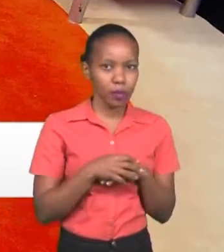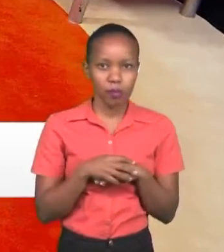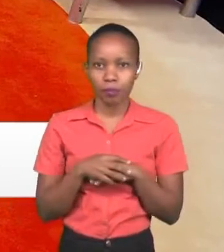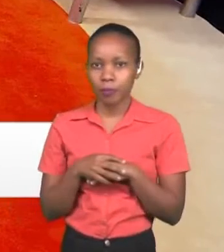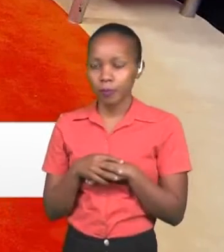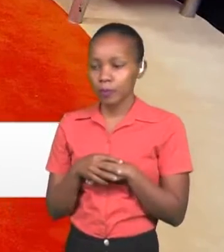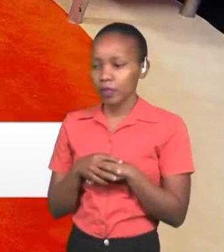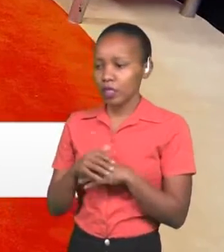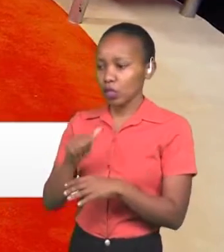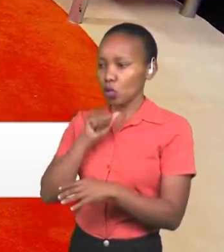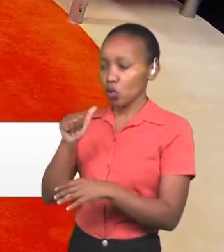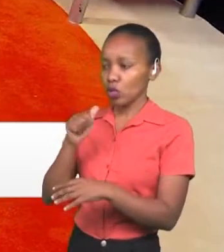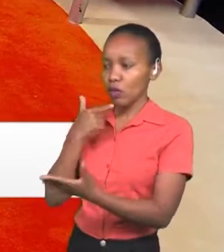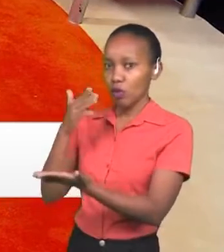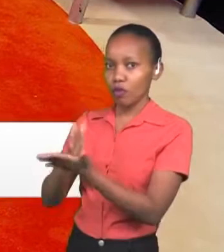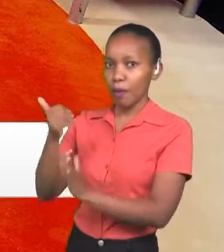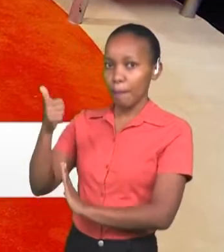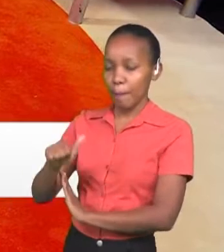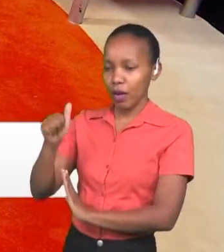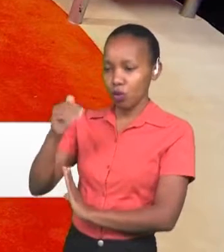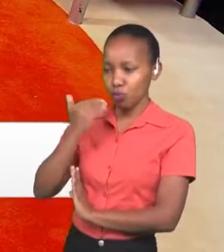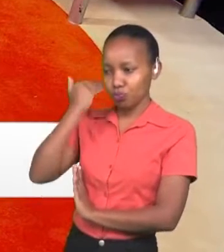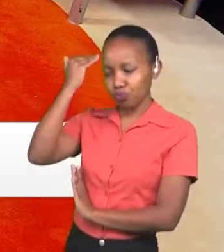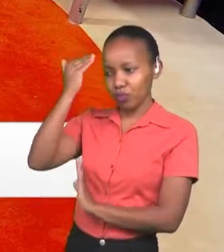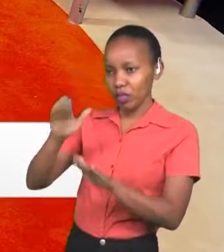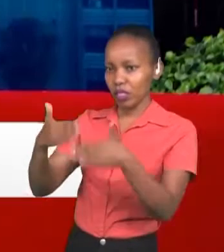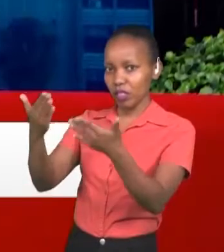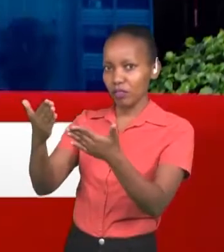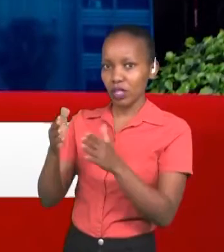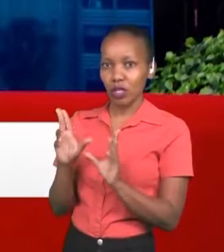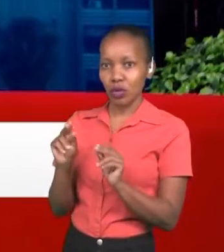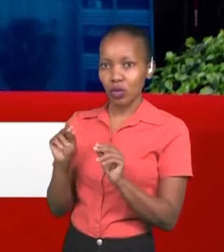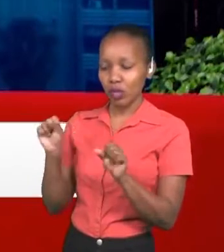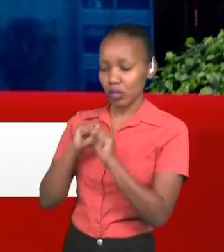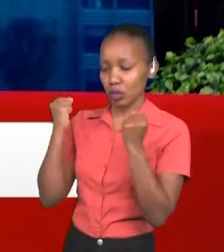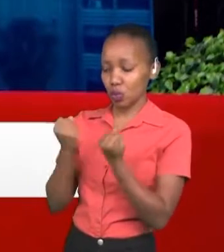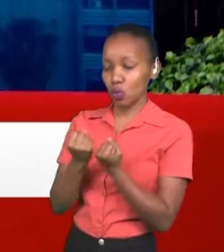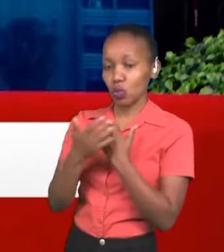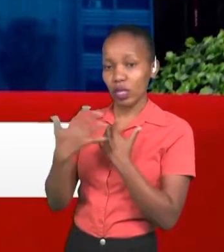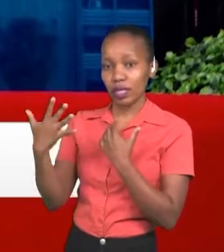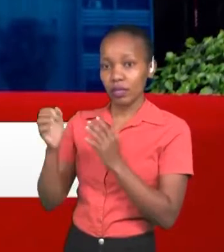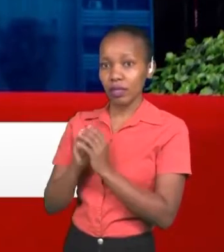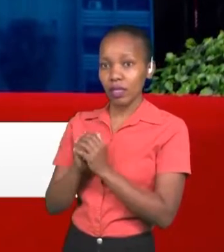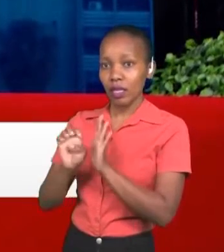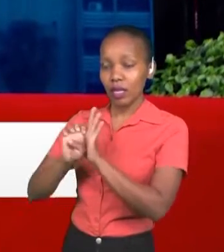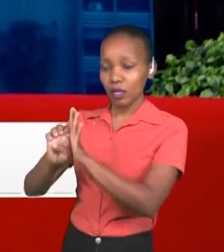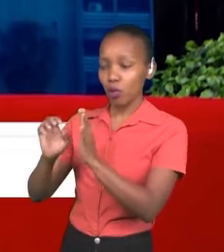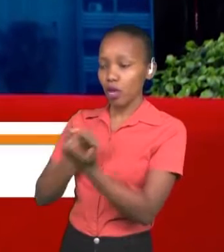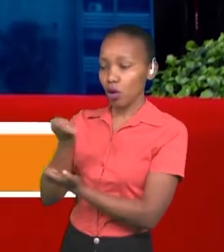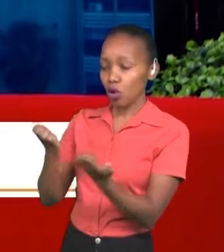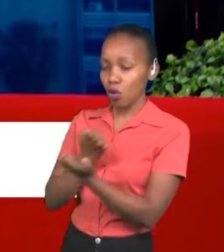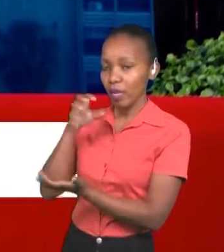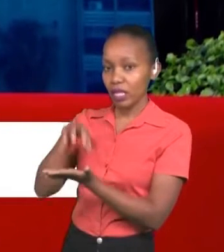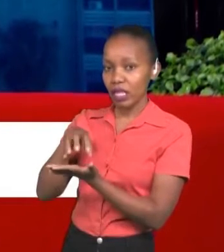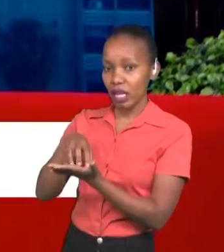a factor. It is not proven that it causes depression. It's not a cause of depression. I like to call it a social determinant. Okay. Like economic status is what